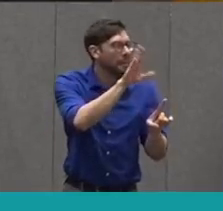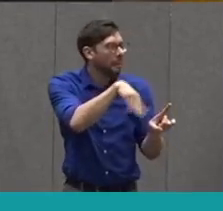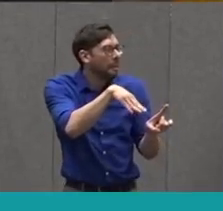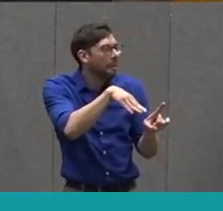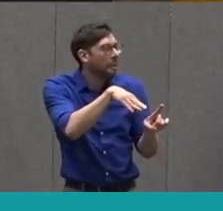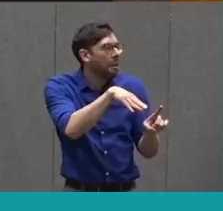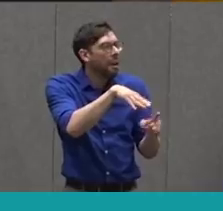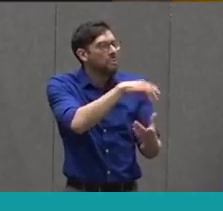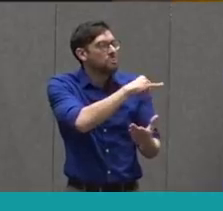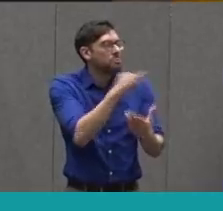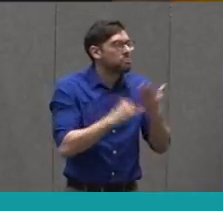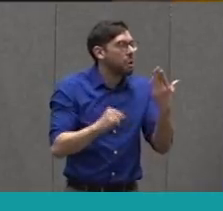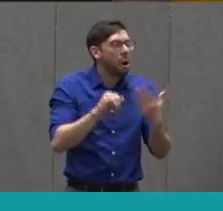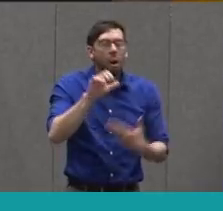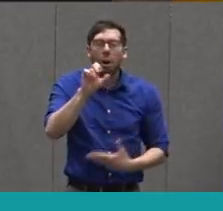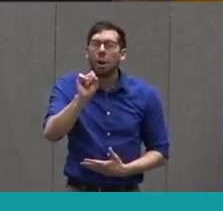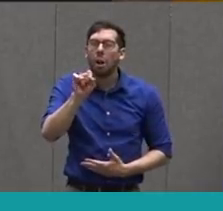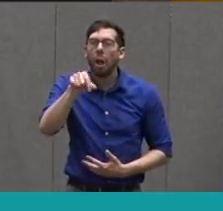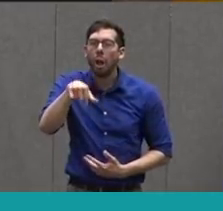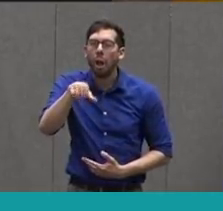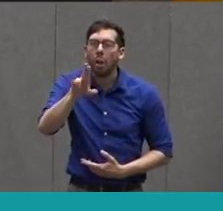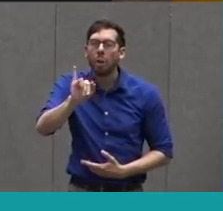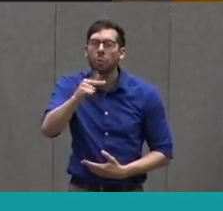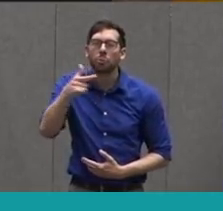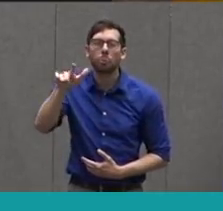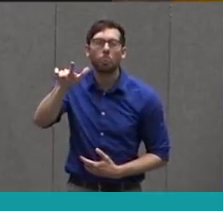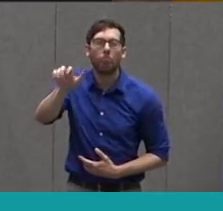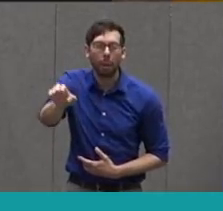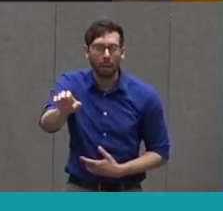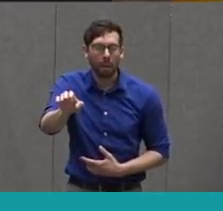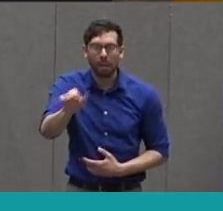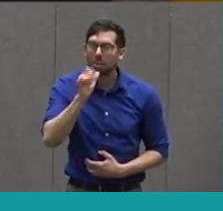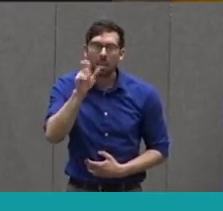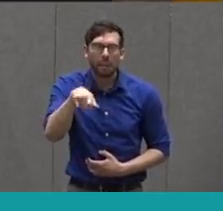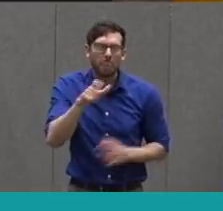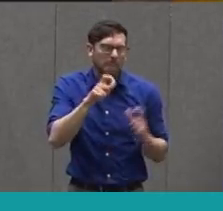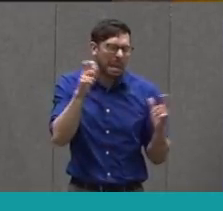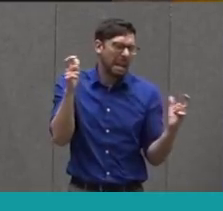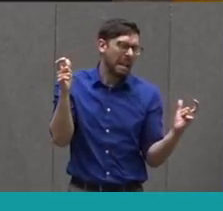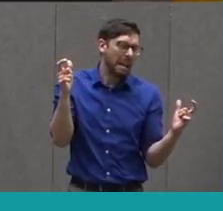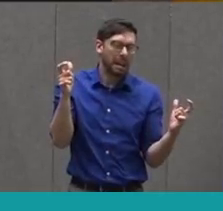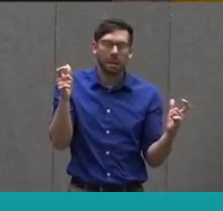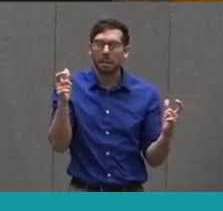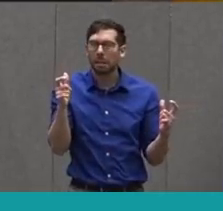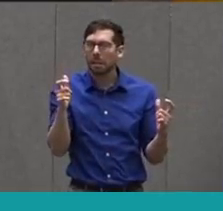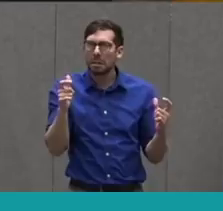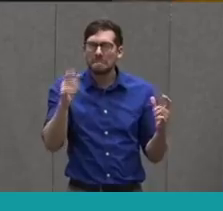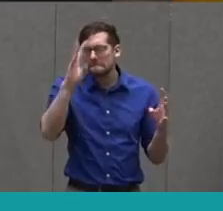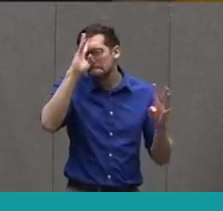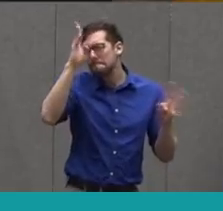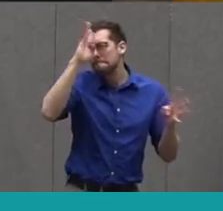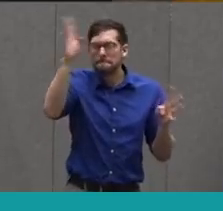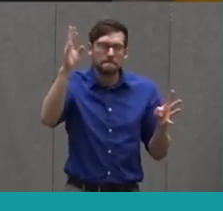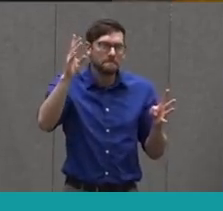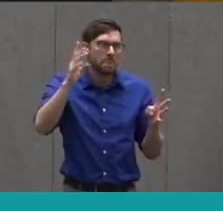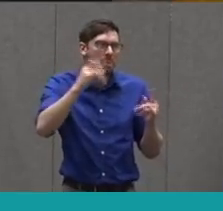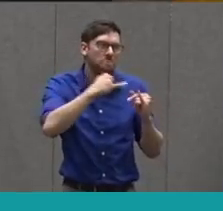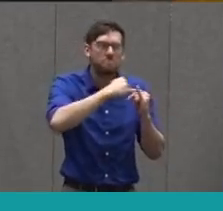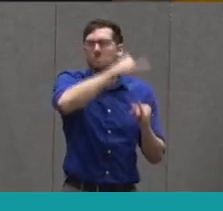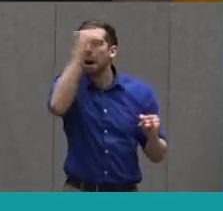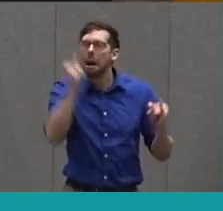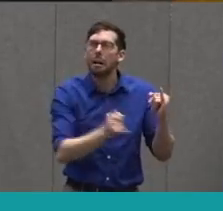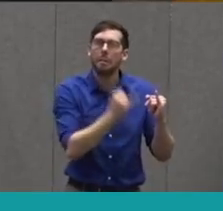And it doesn't have to be very large. It can be very small. It can be round. It can be pointed. It can have lots